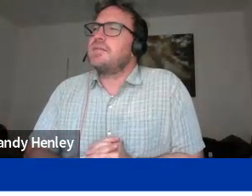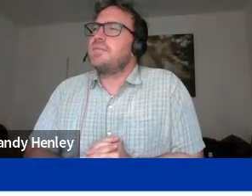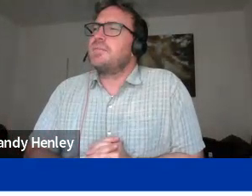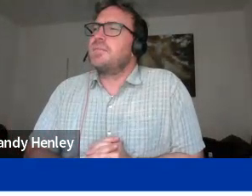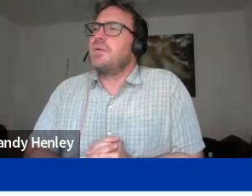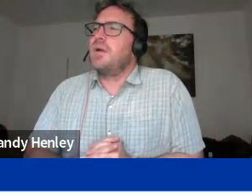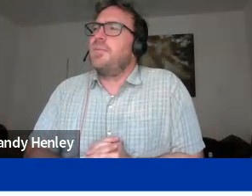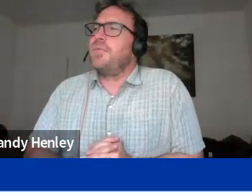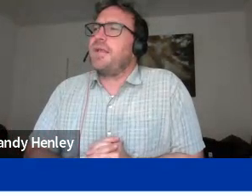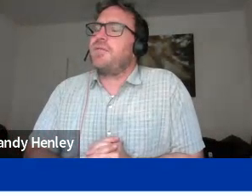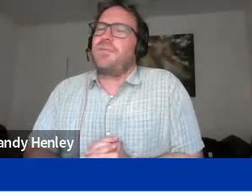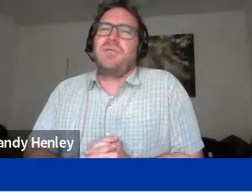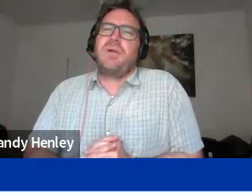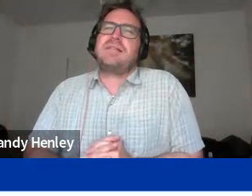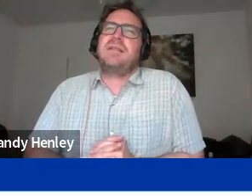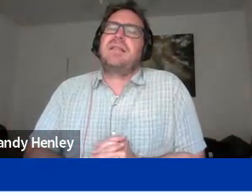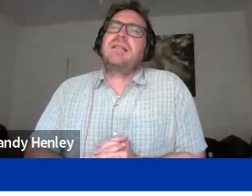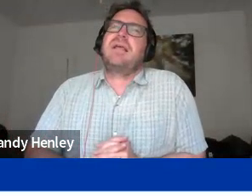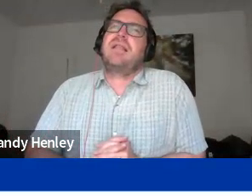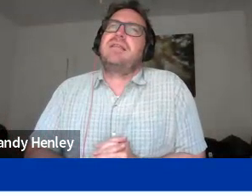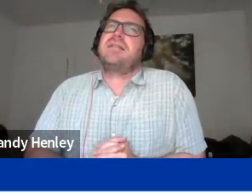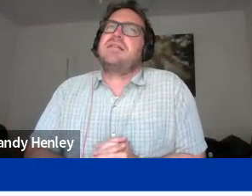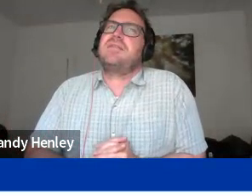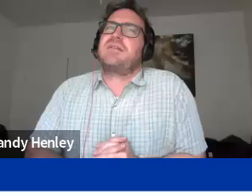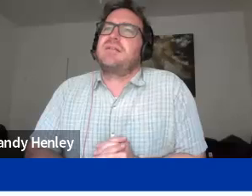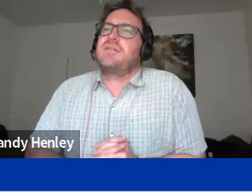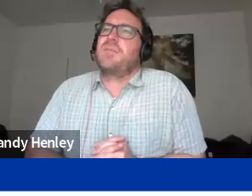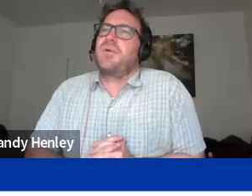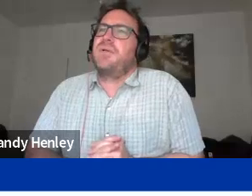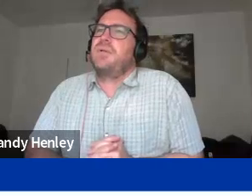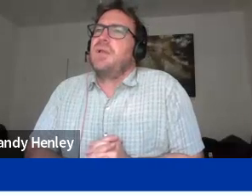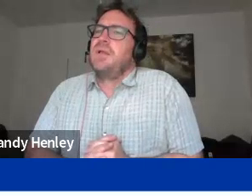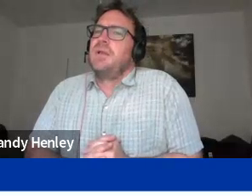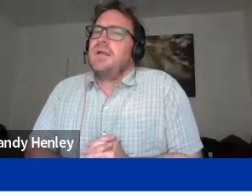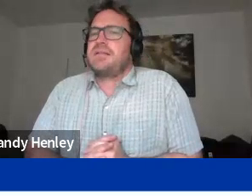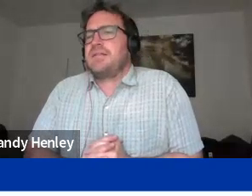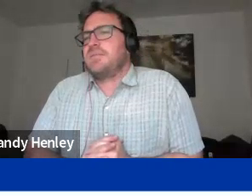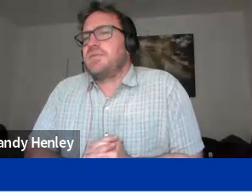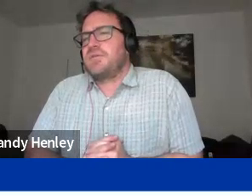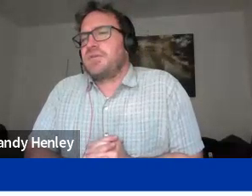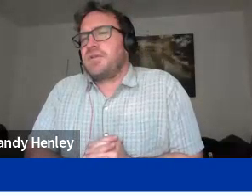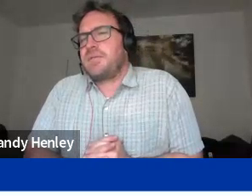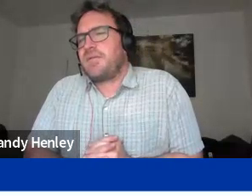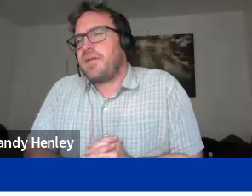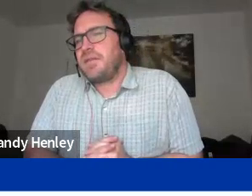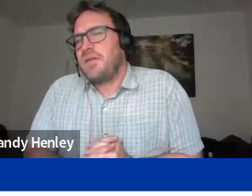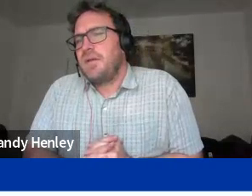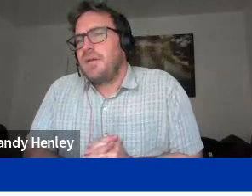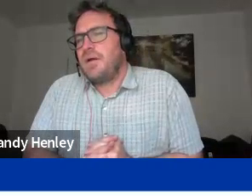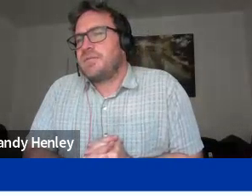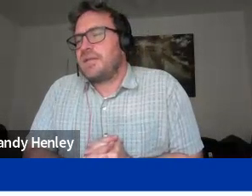I guess, think of ways that these initiatives can support addressing some social determinants of